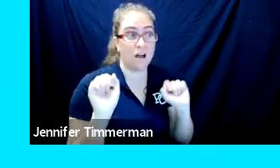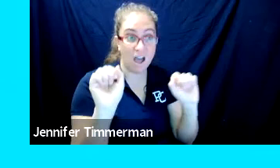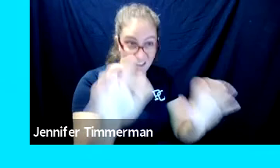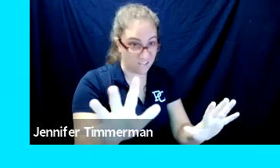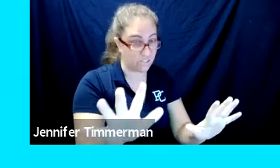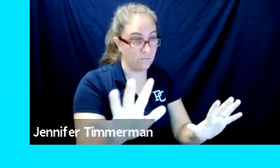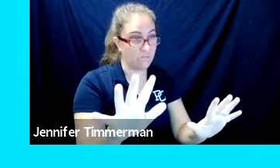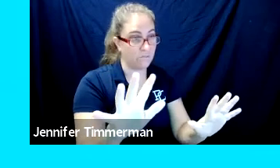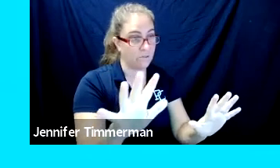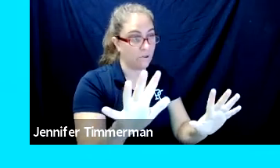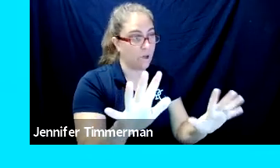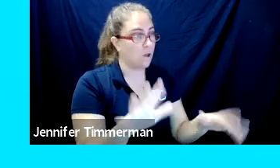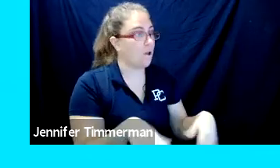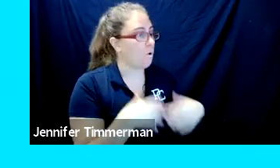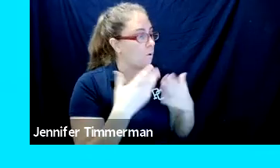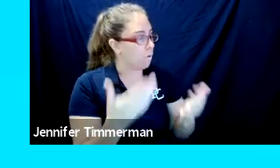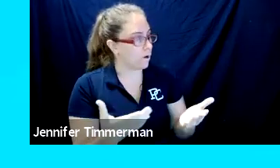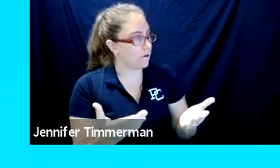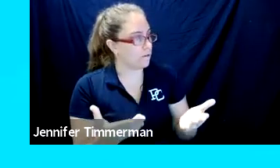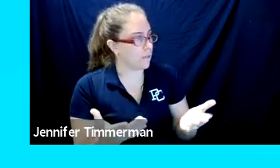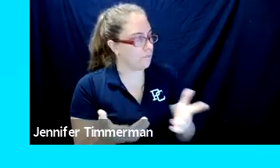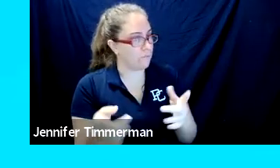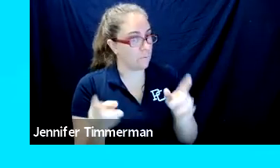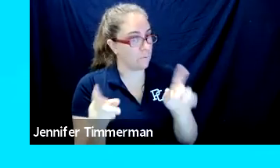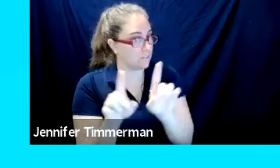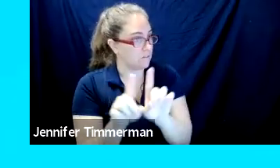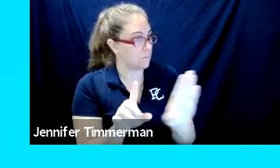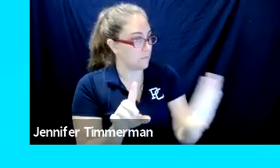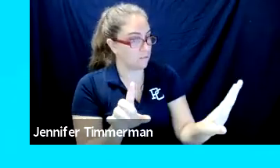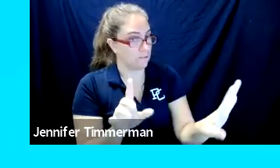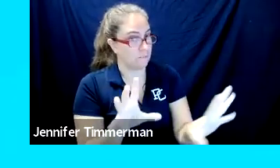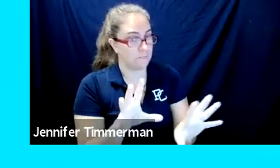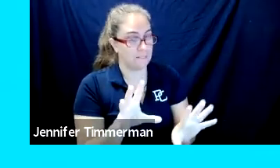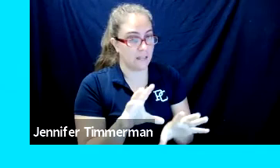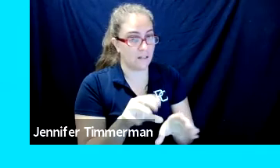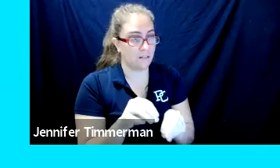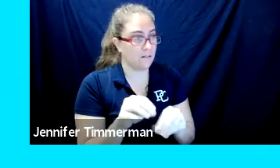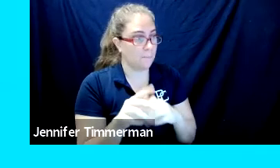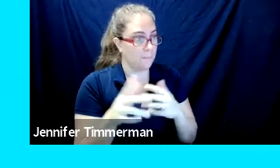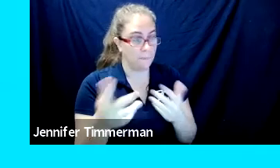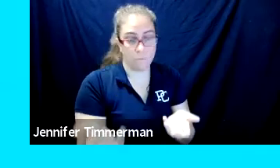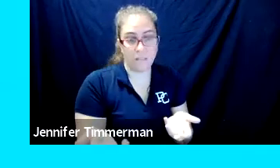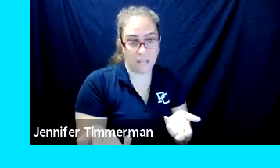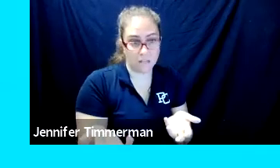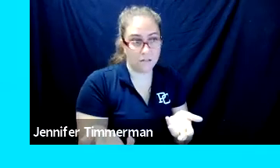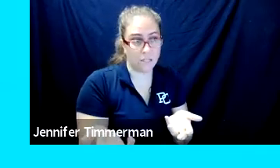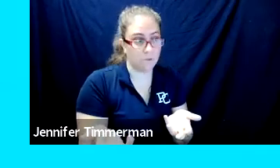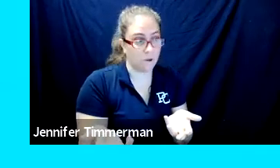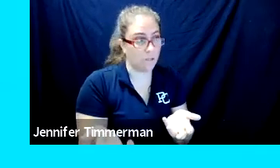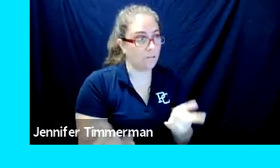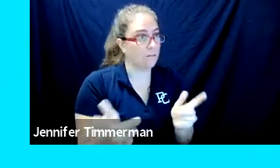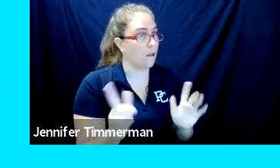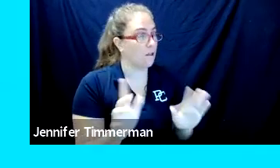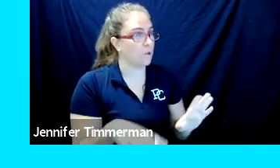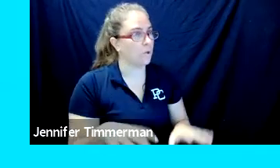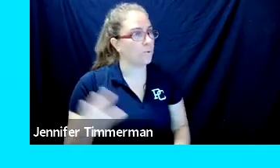a lot at you, or if everyone's in agreement, including Miss Yael, we can keep